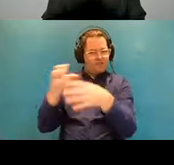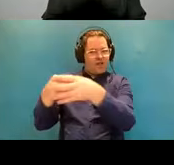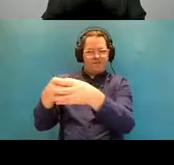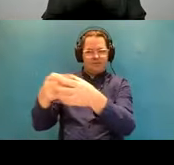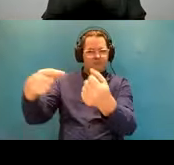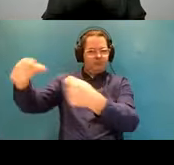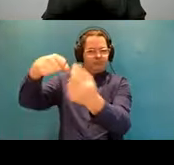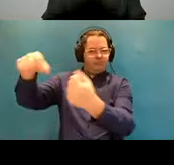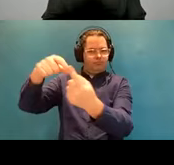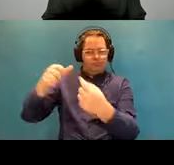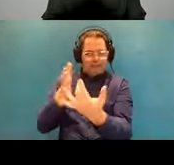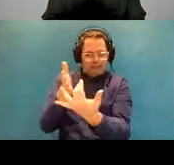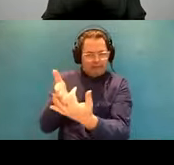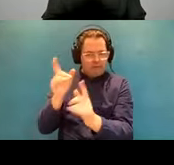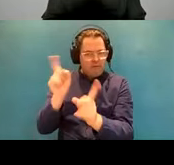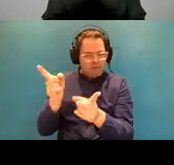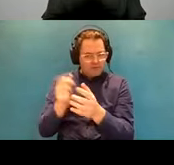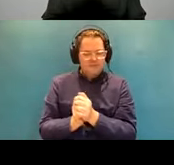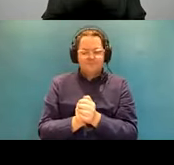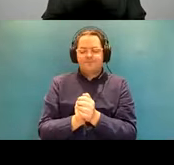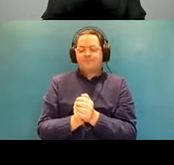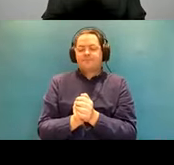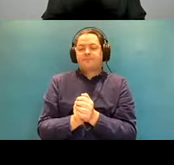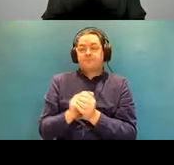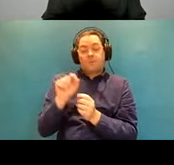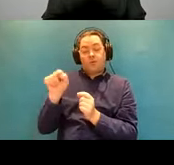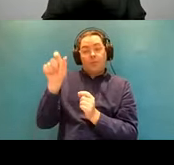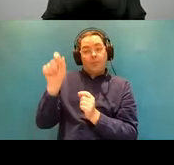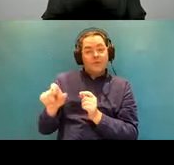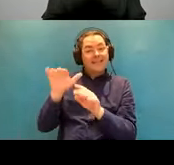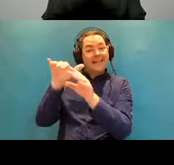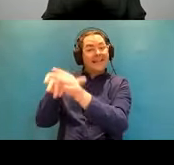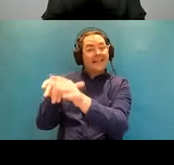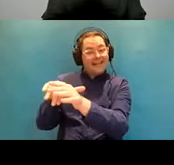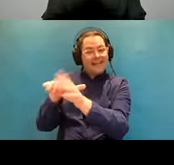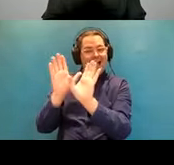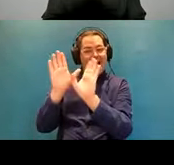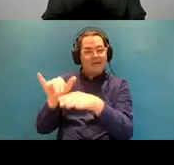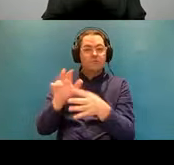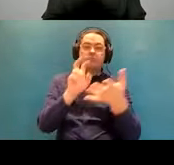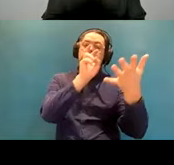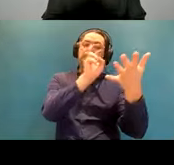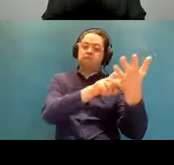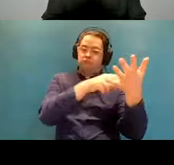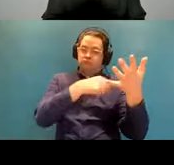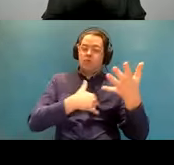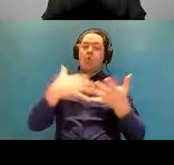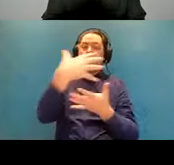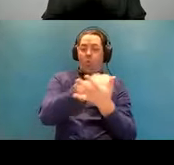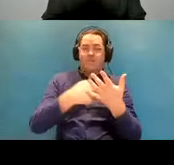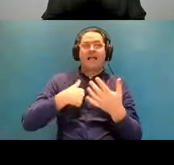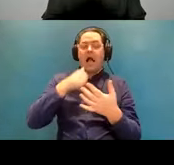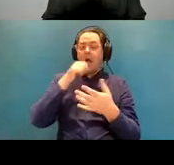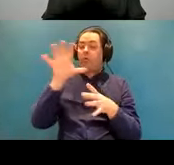to access. And what the speakers have to do is they have to sign up for this corpus, and they have to agree to donate their